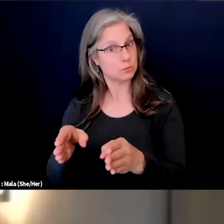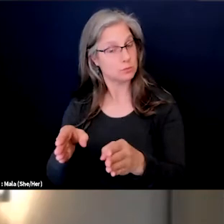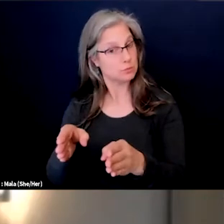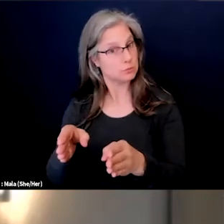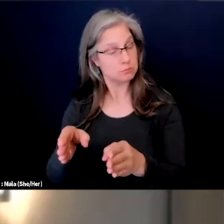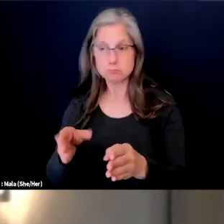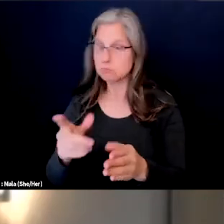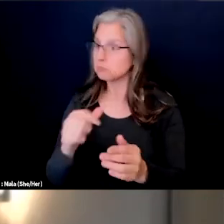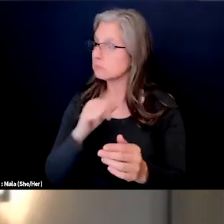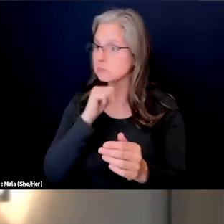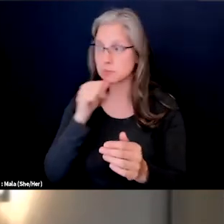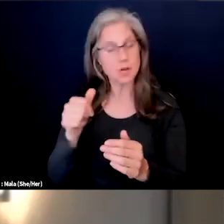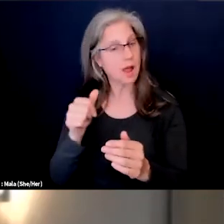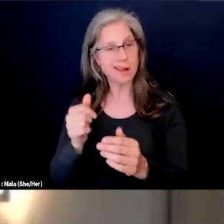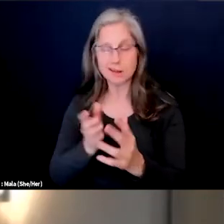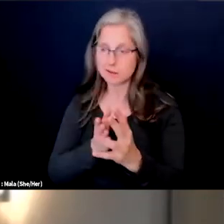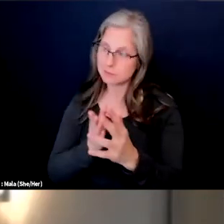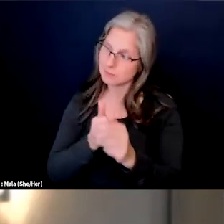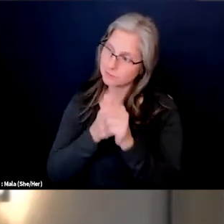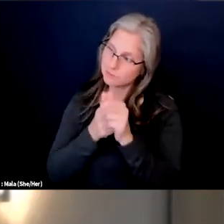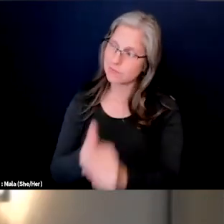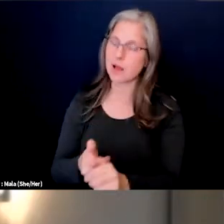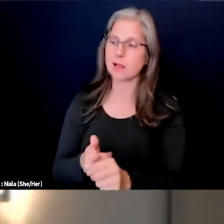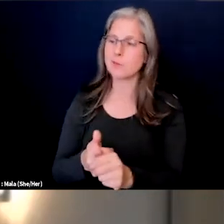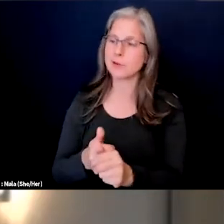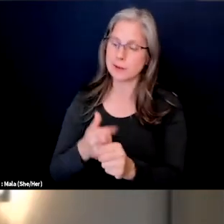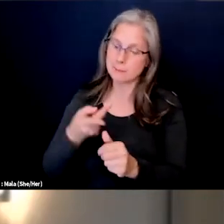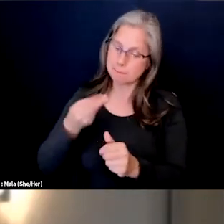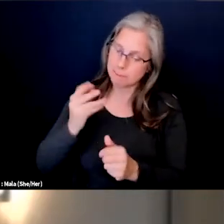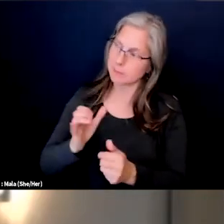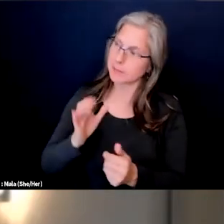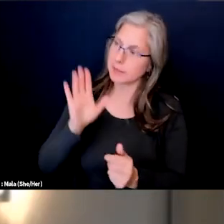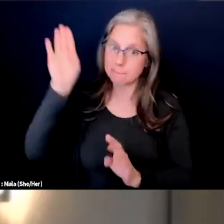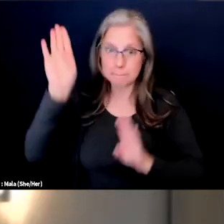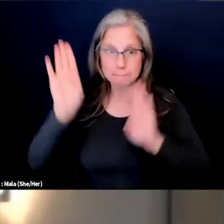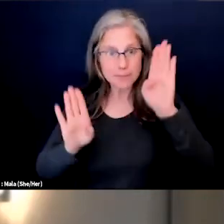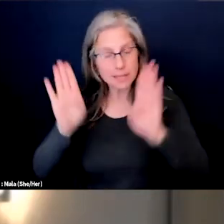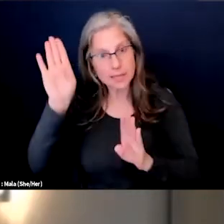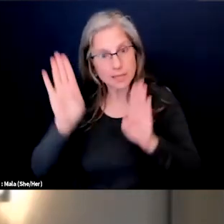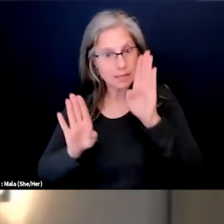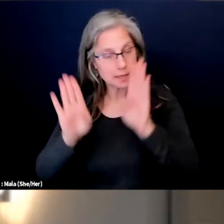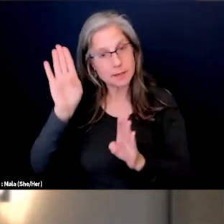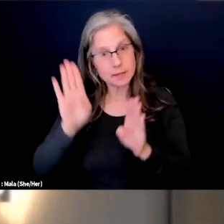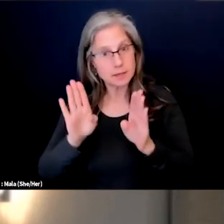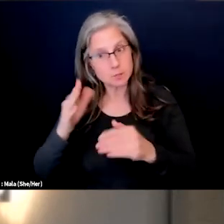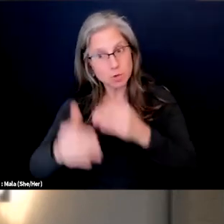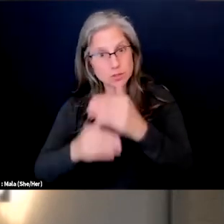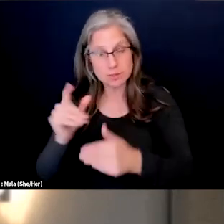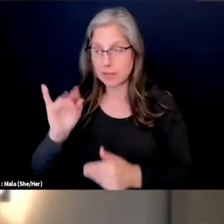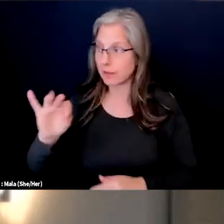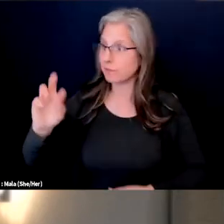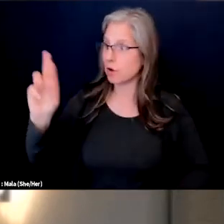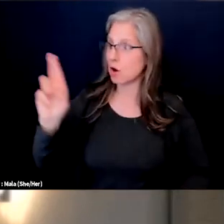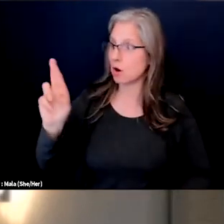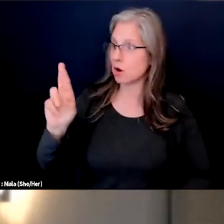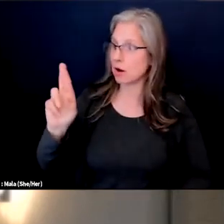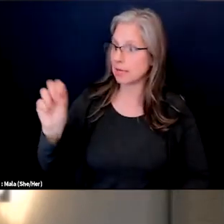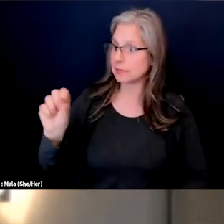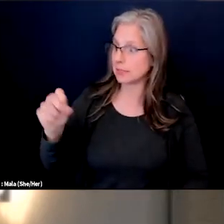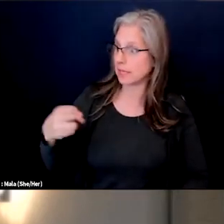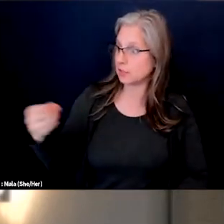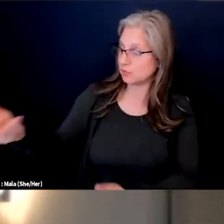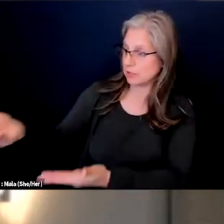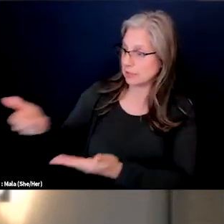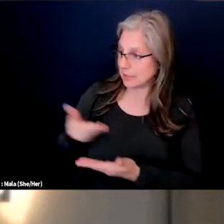not going to the traditional public bid process? If RSH gave us this estimate of